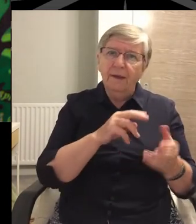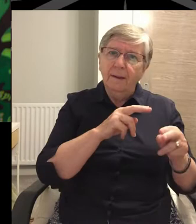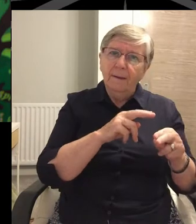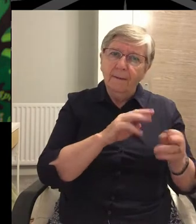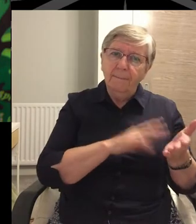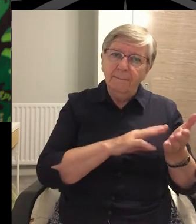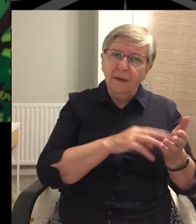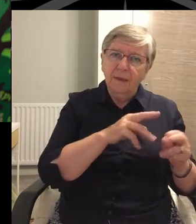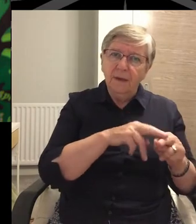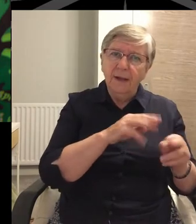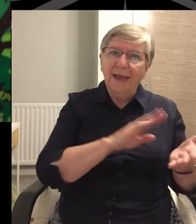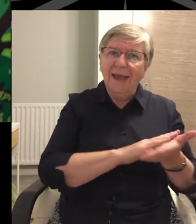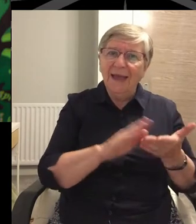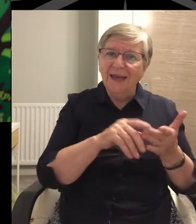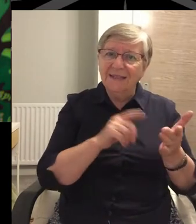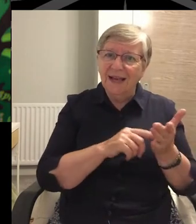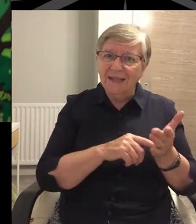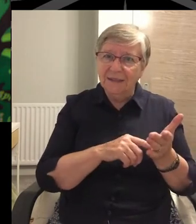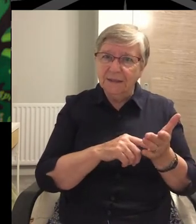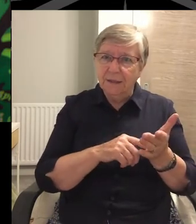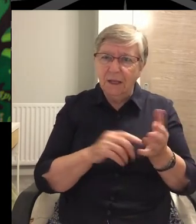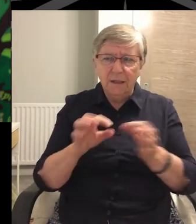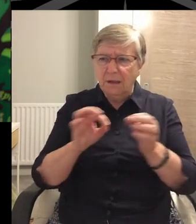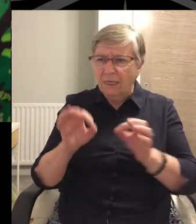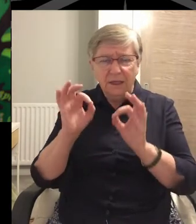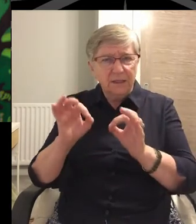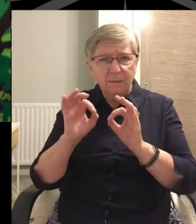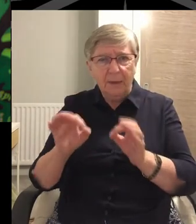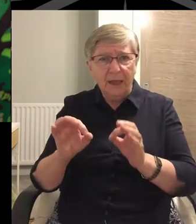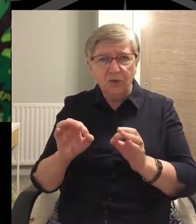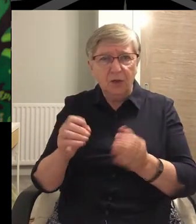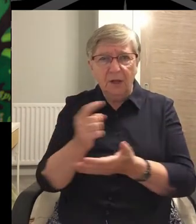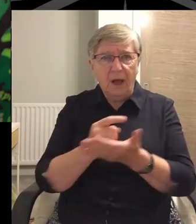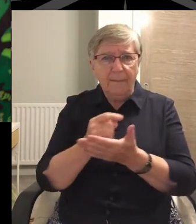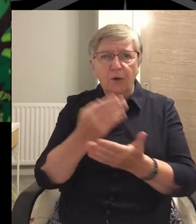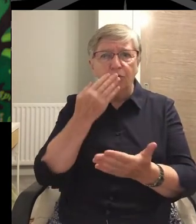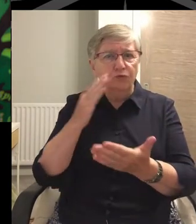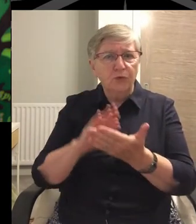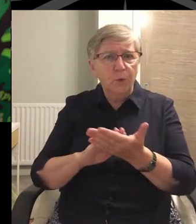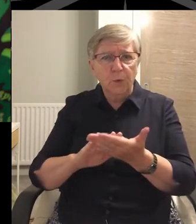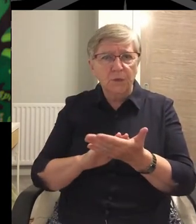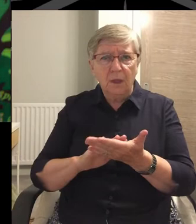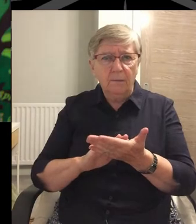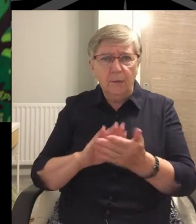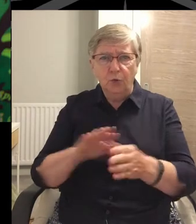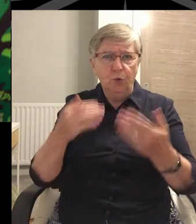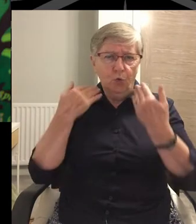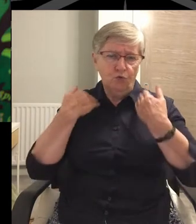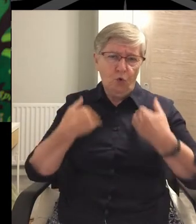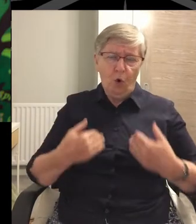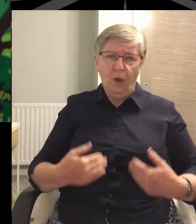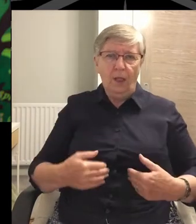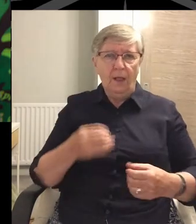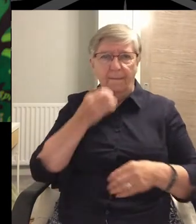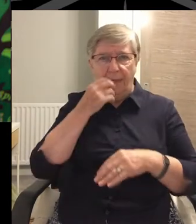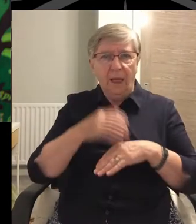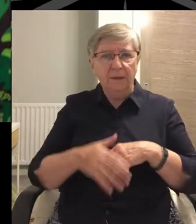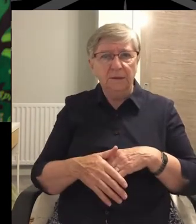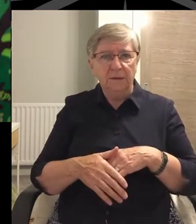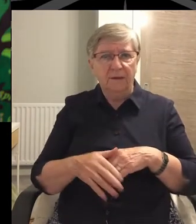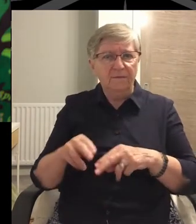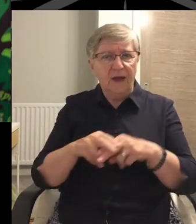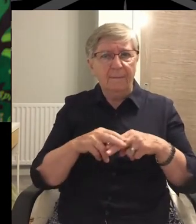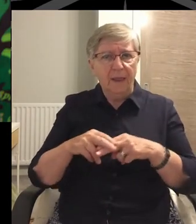father an Amorite and your mother a Hittite, that was to underline there was nothing particularly special. There was nothing, no royal blood here or anything like